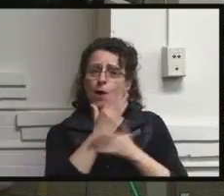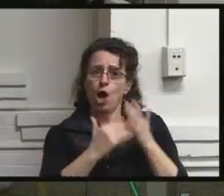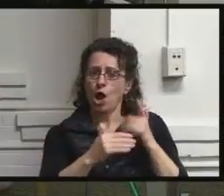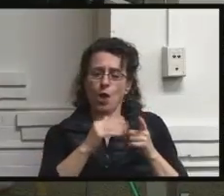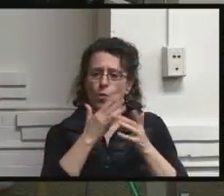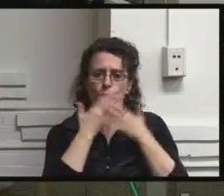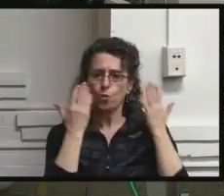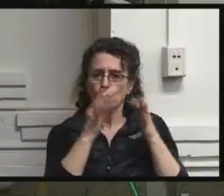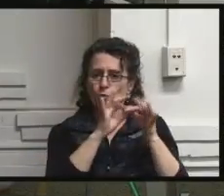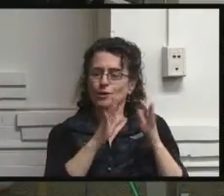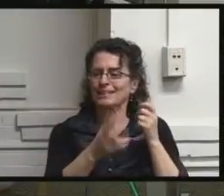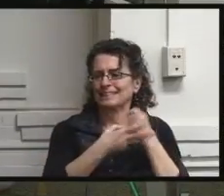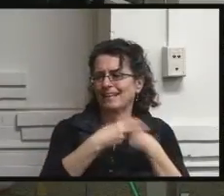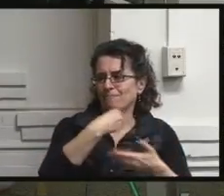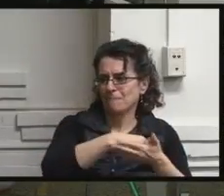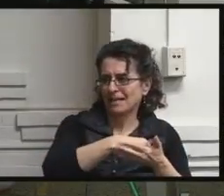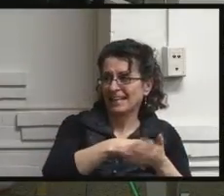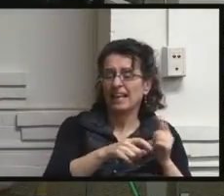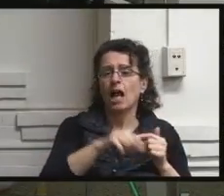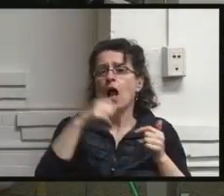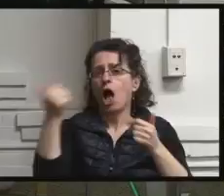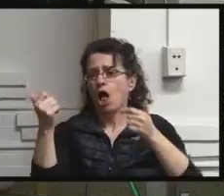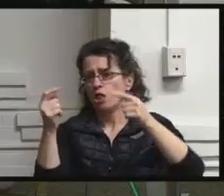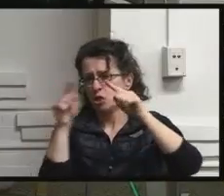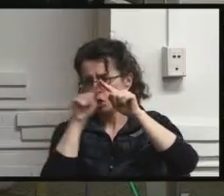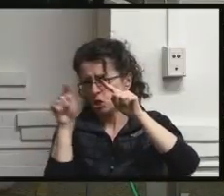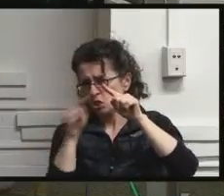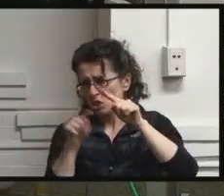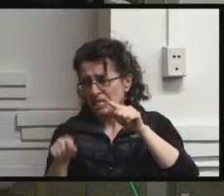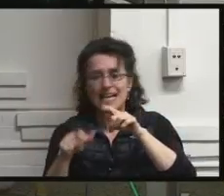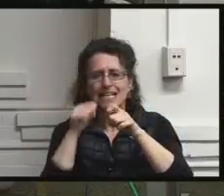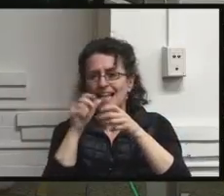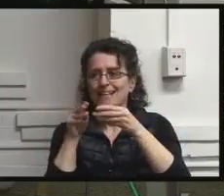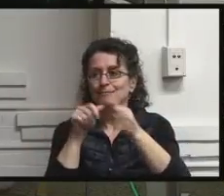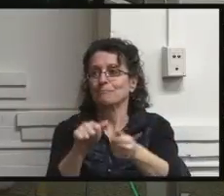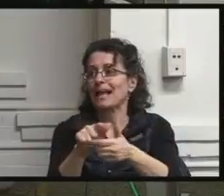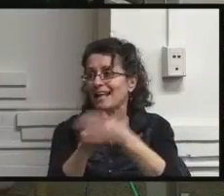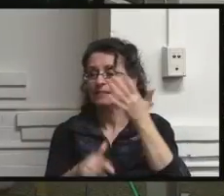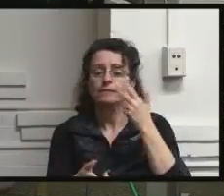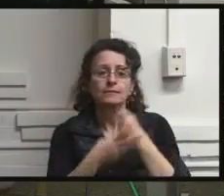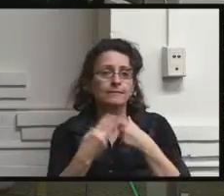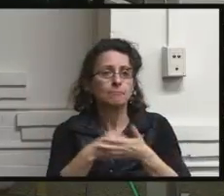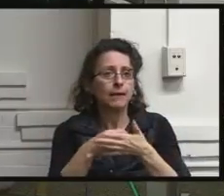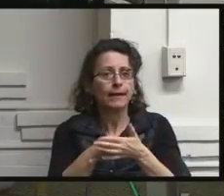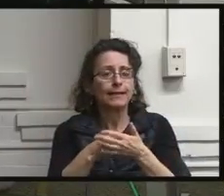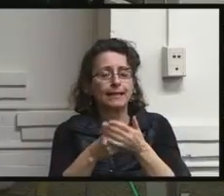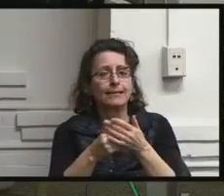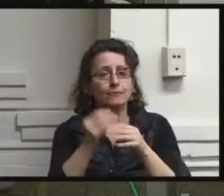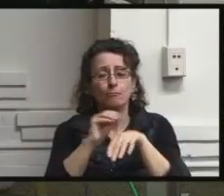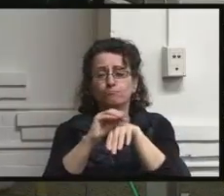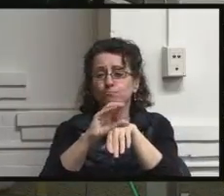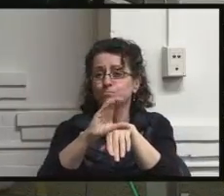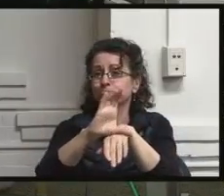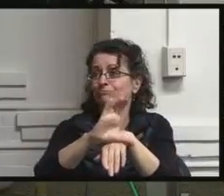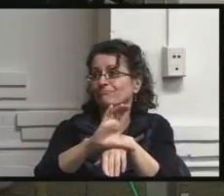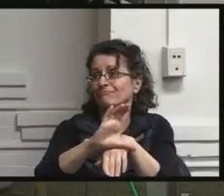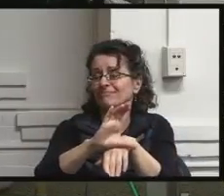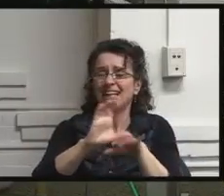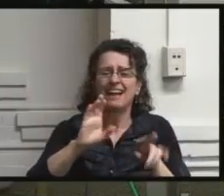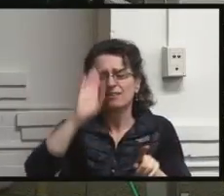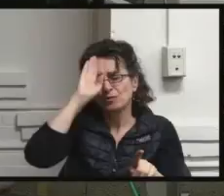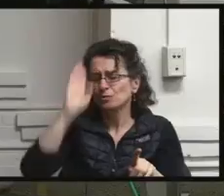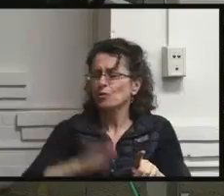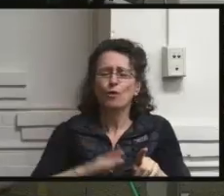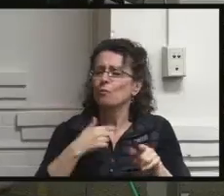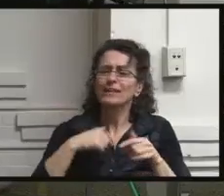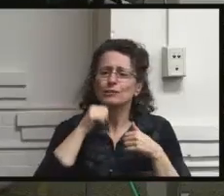roughly this $25,000. And certainly, you know, one of the things with the money, it all gets intermingled. So when we get a check,